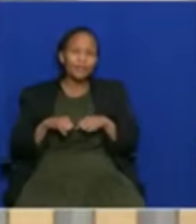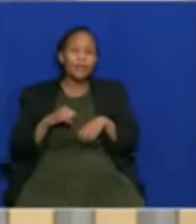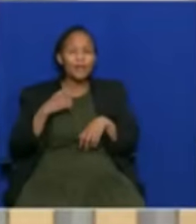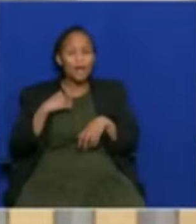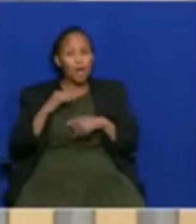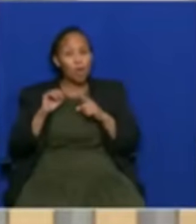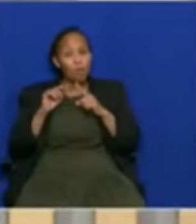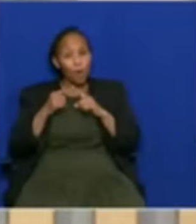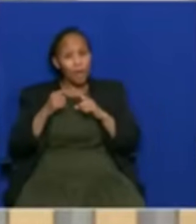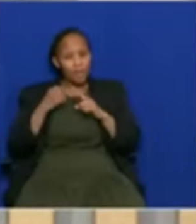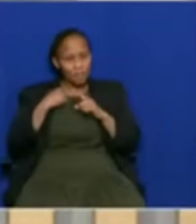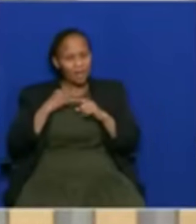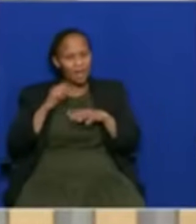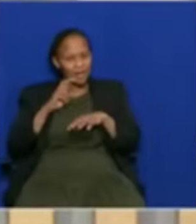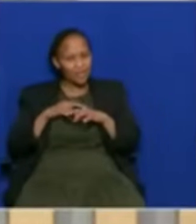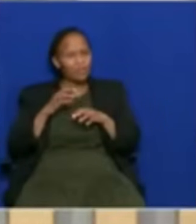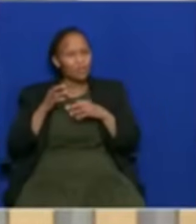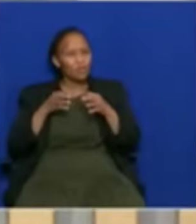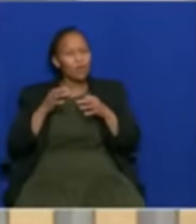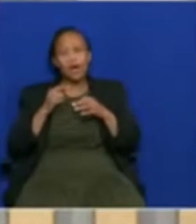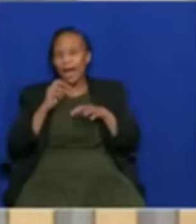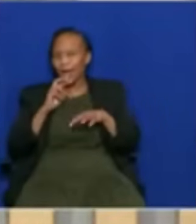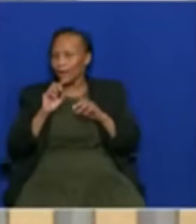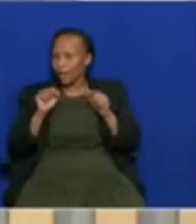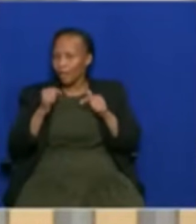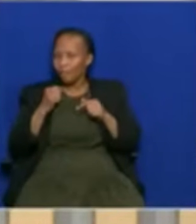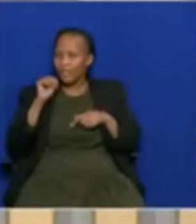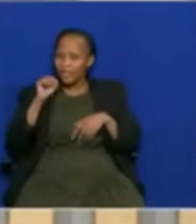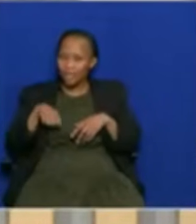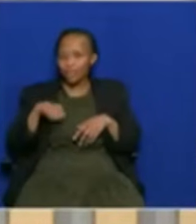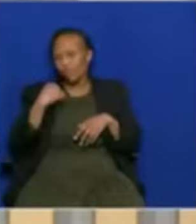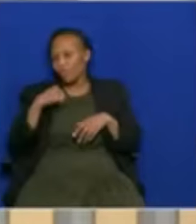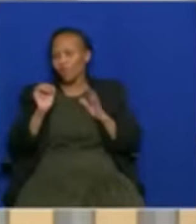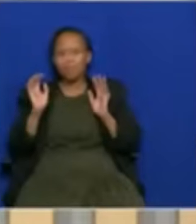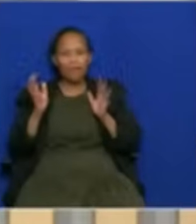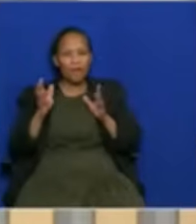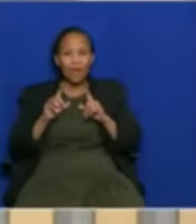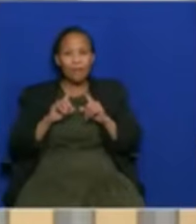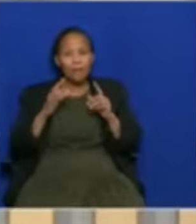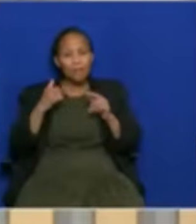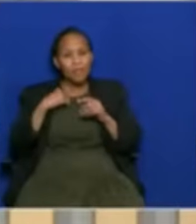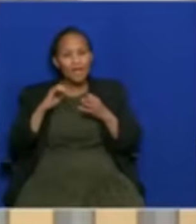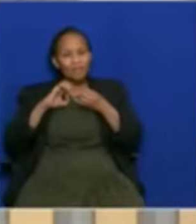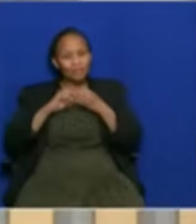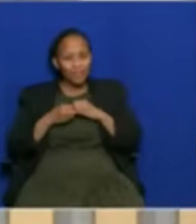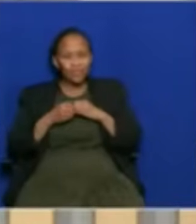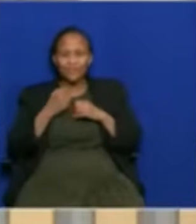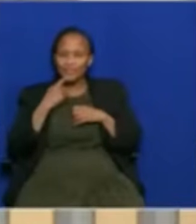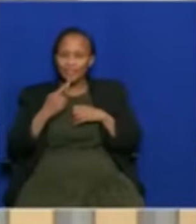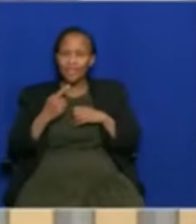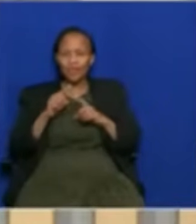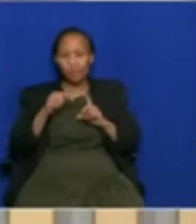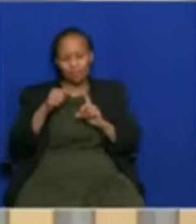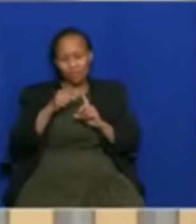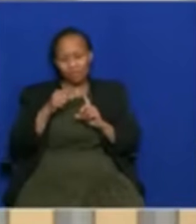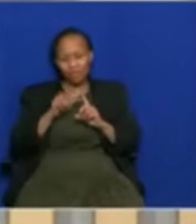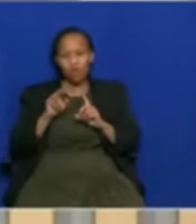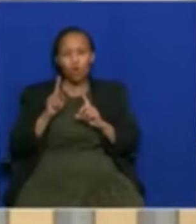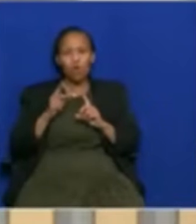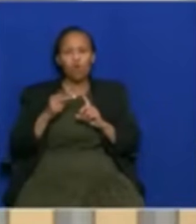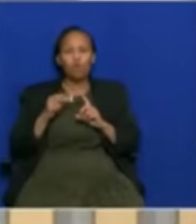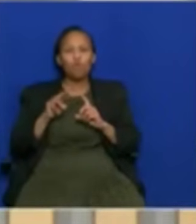cannot be a yes or no. What I'm pointing out to the fact here, that Kumalo chose that appointment,